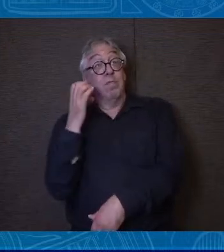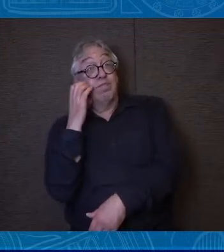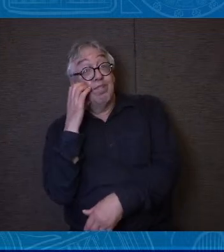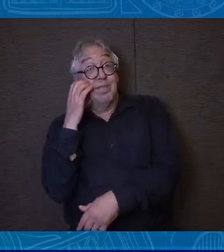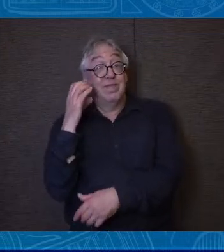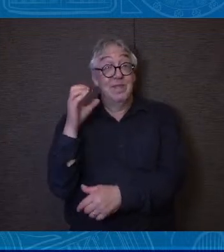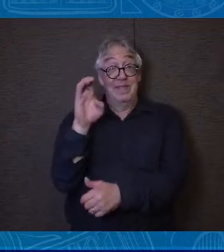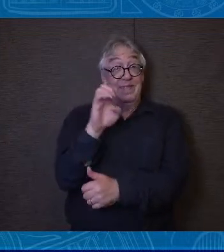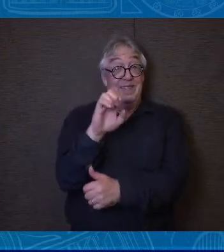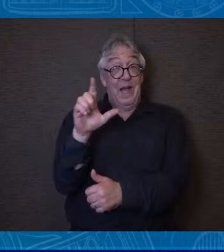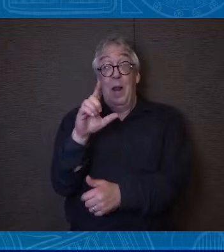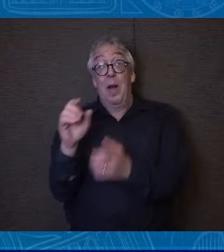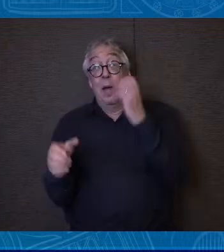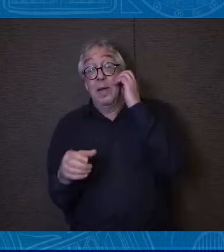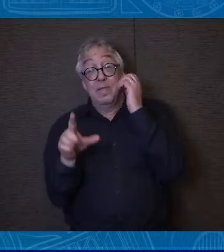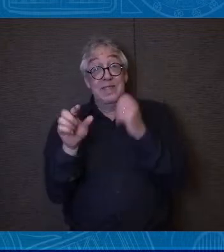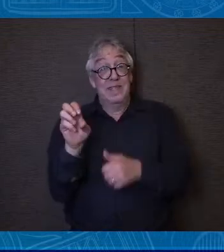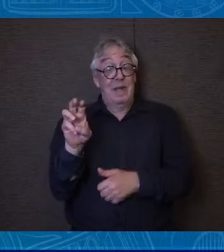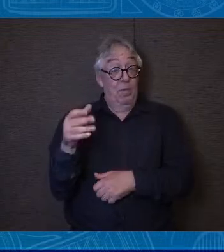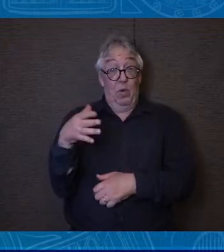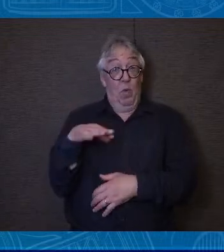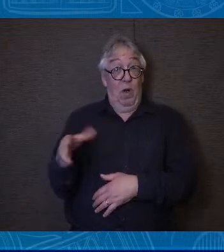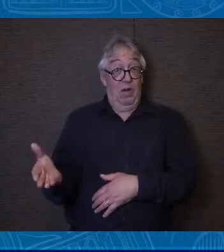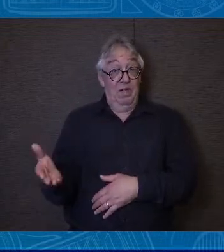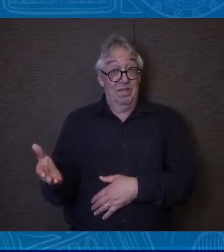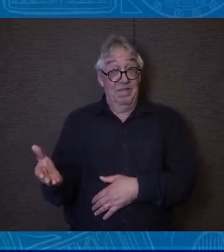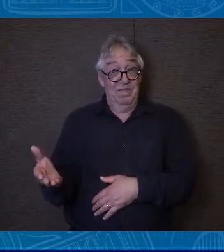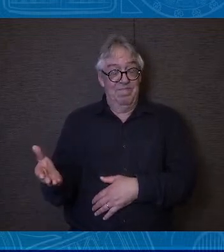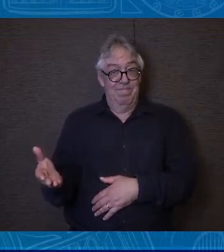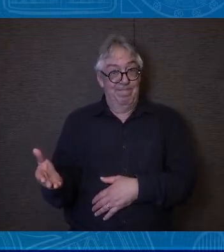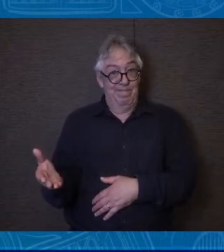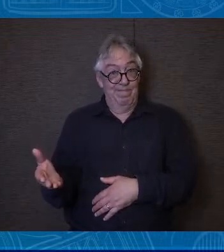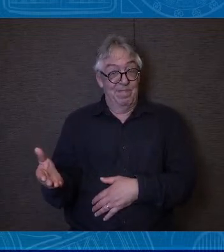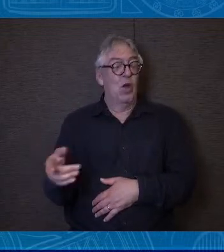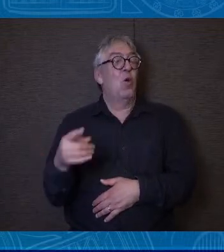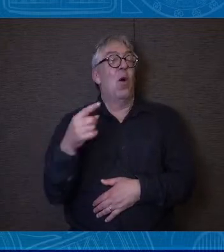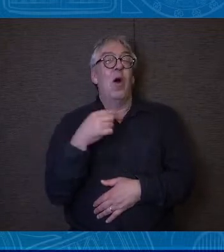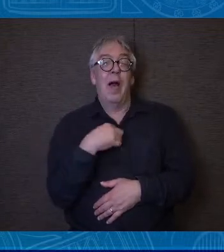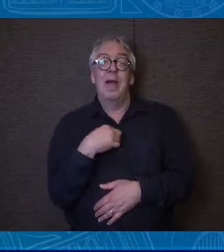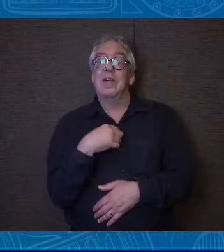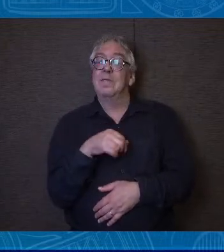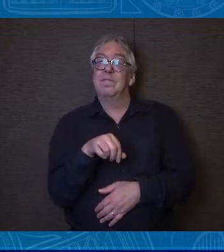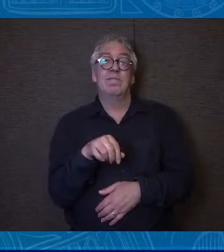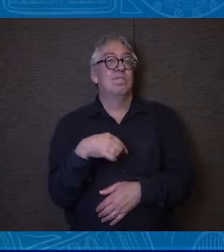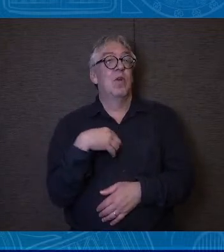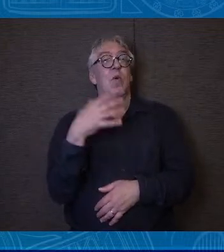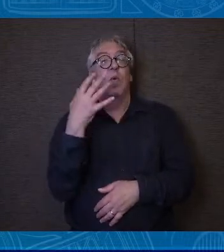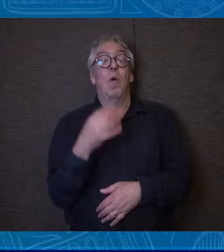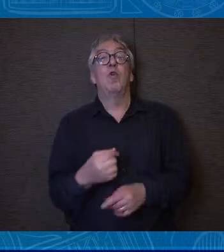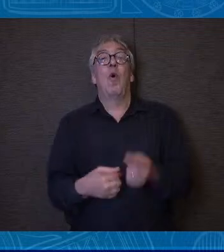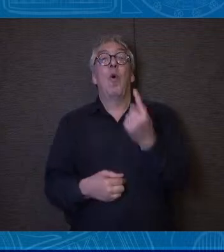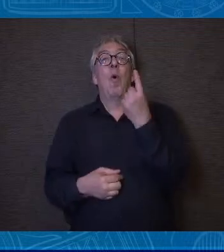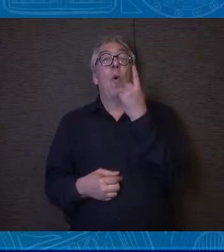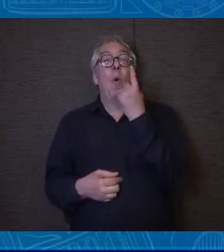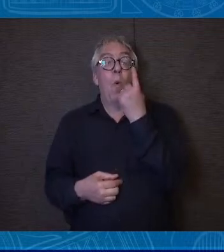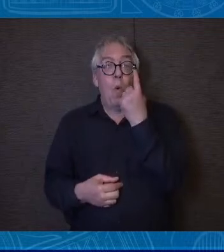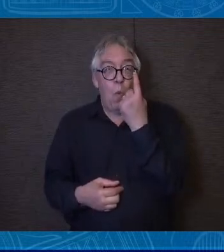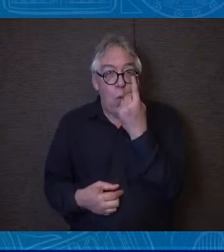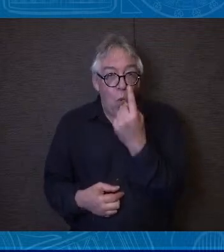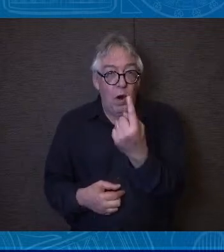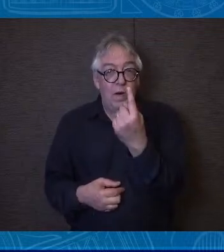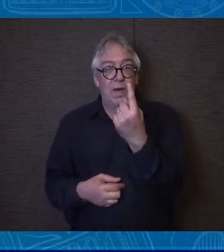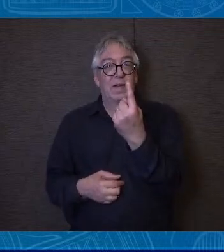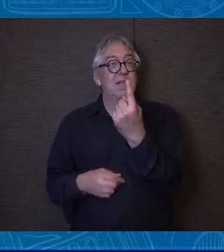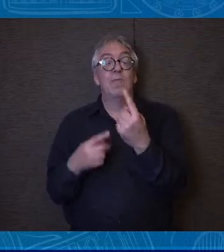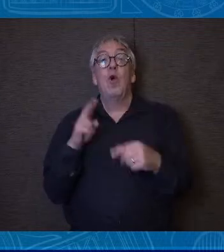And that's the reason why I am an advocate of one single statement, using every possible